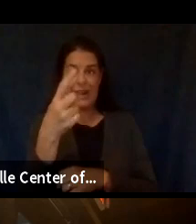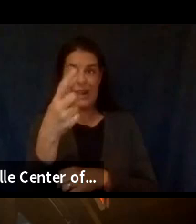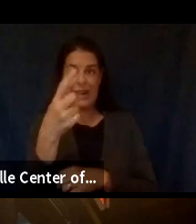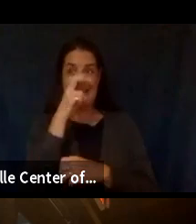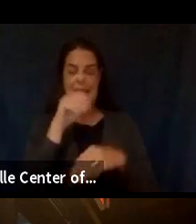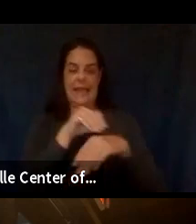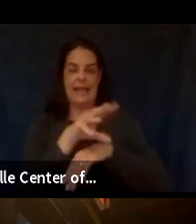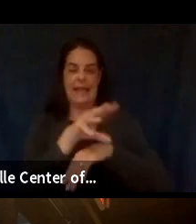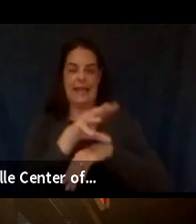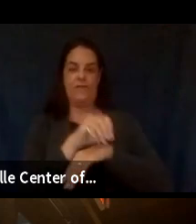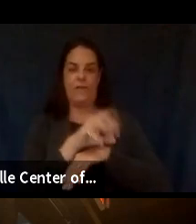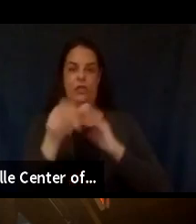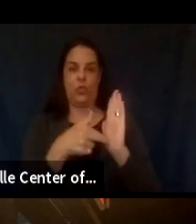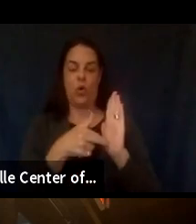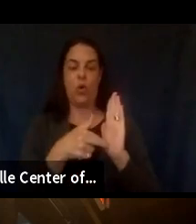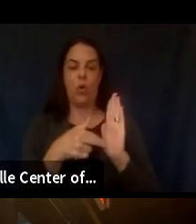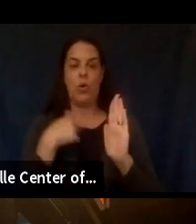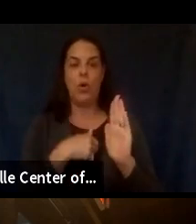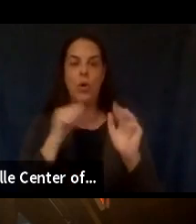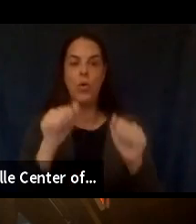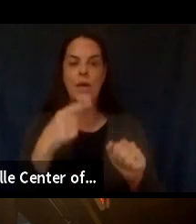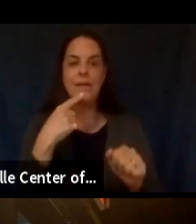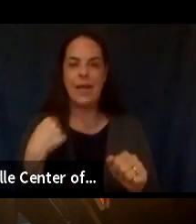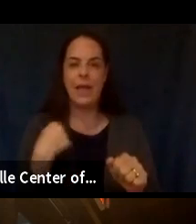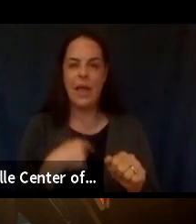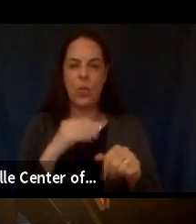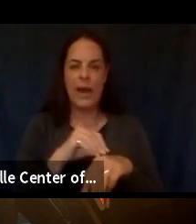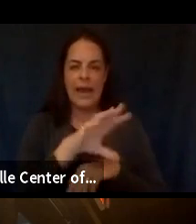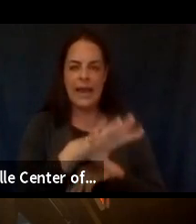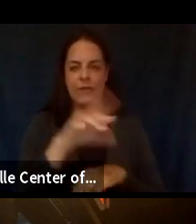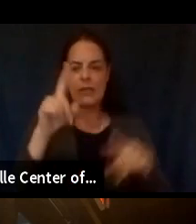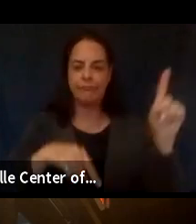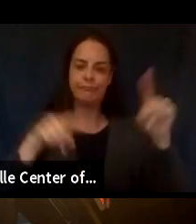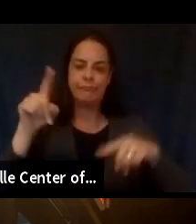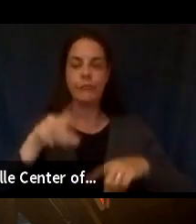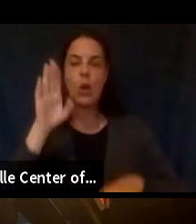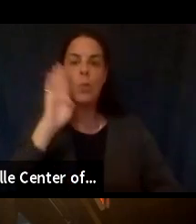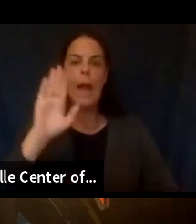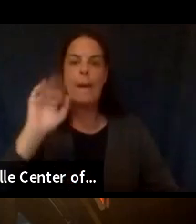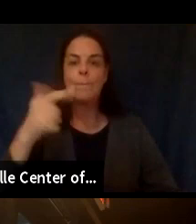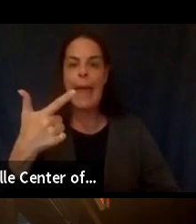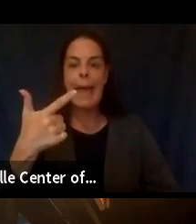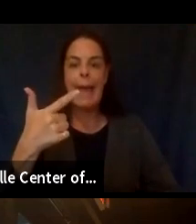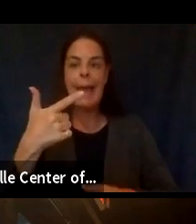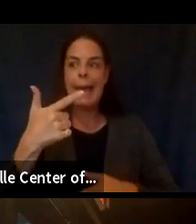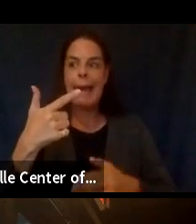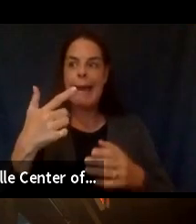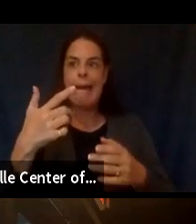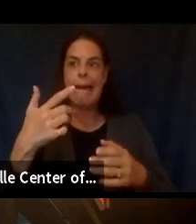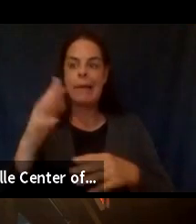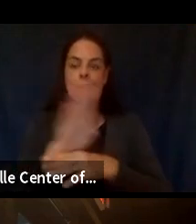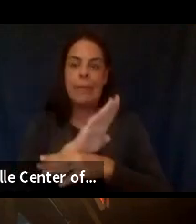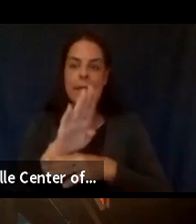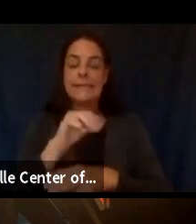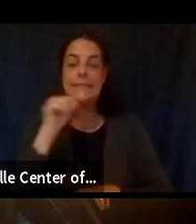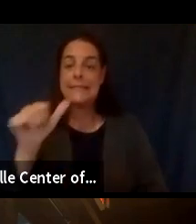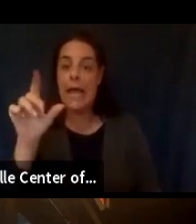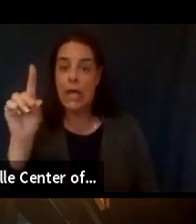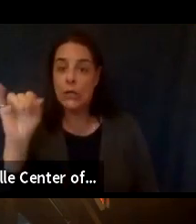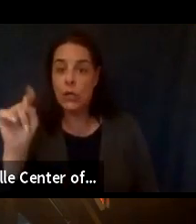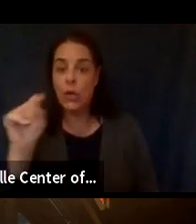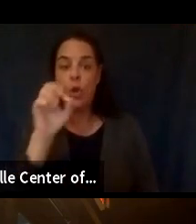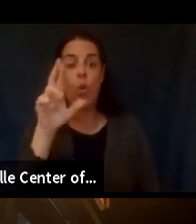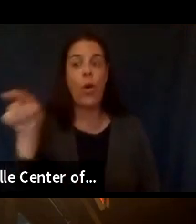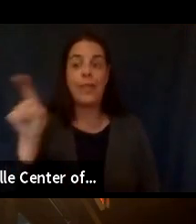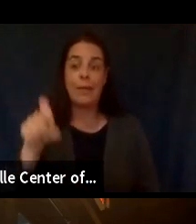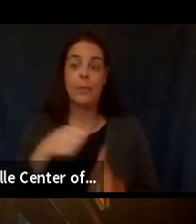we advise various brown bag institutions not to do this or to practice the 5